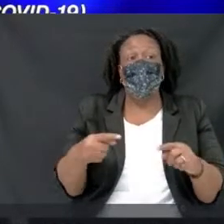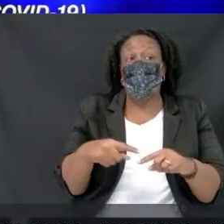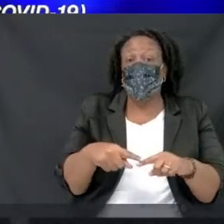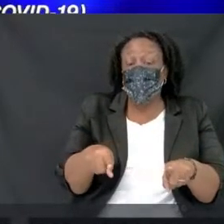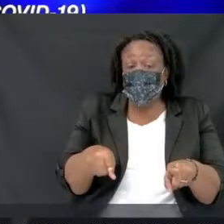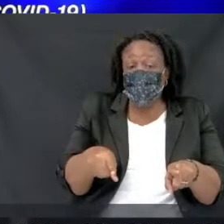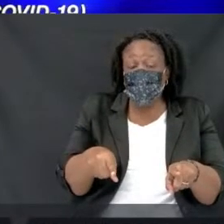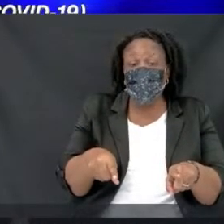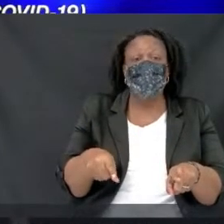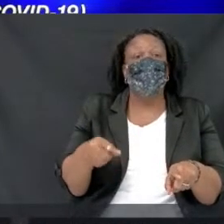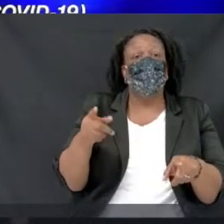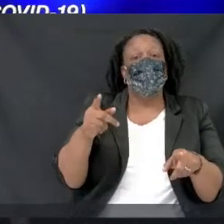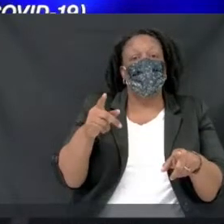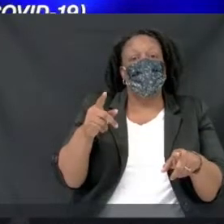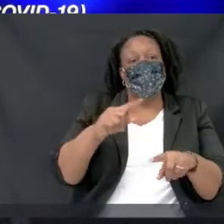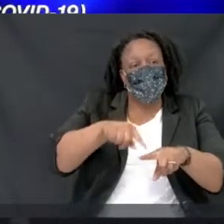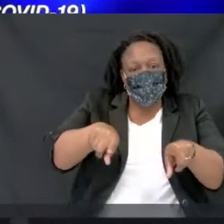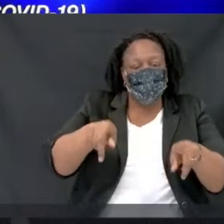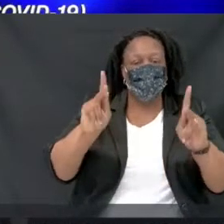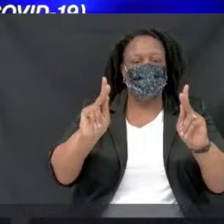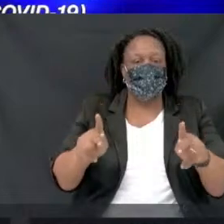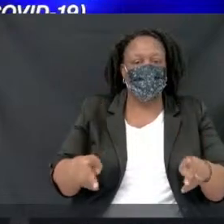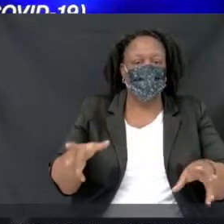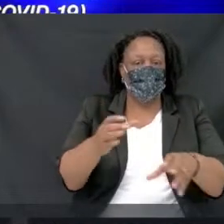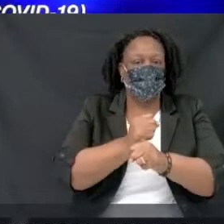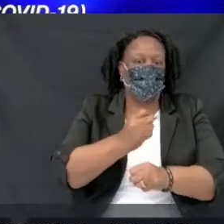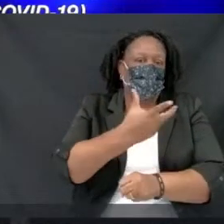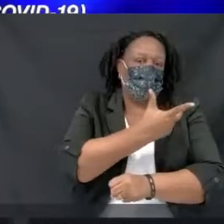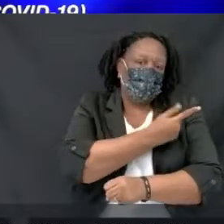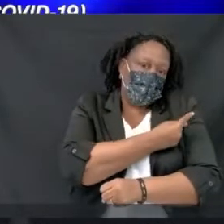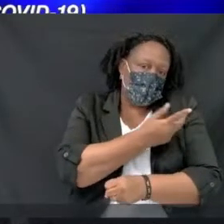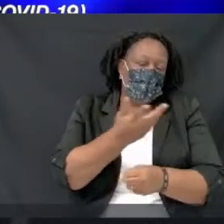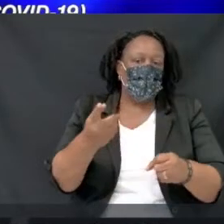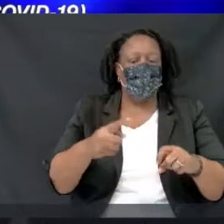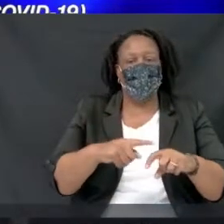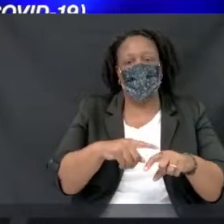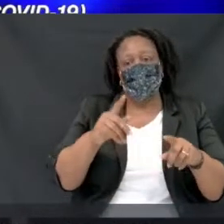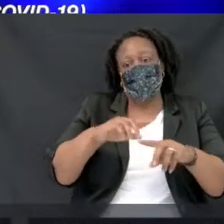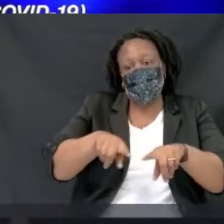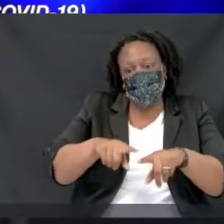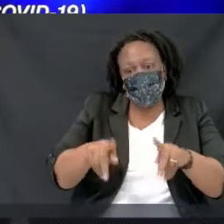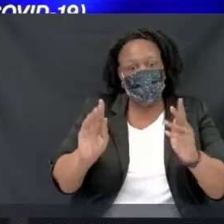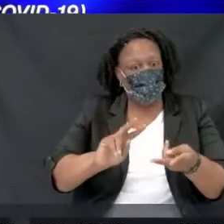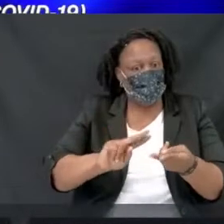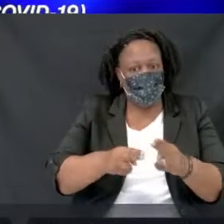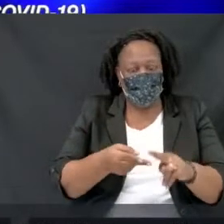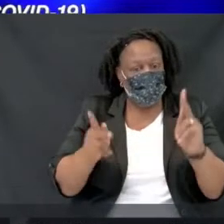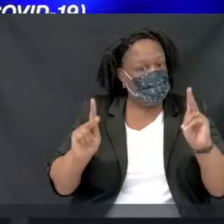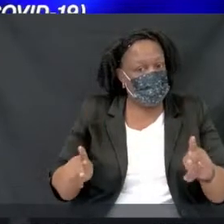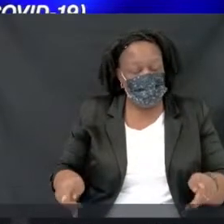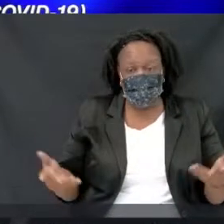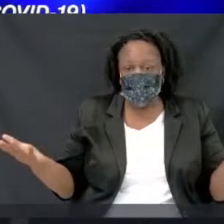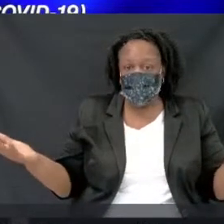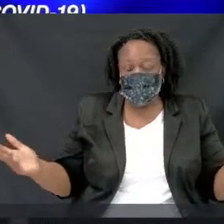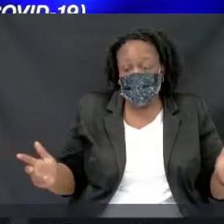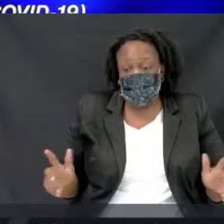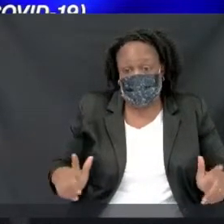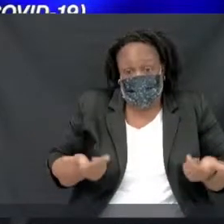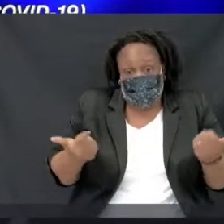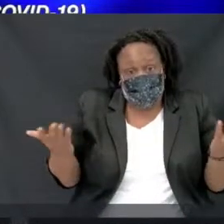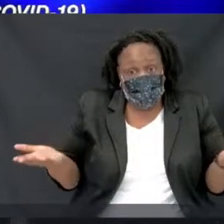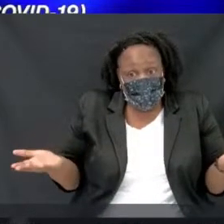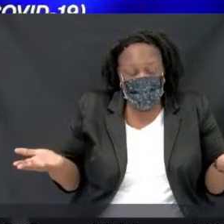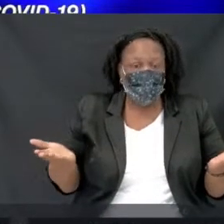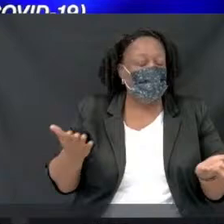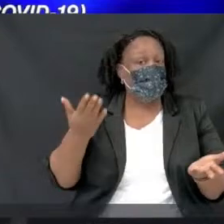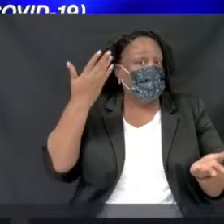in vaccination rates, public health measures, population size and population density, and population behavior with